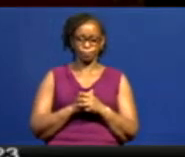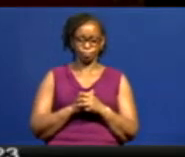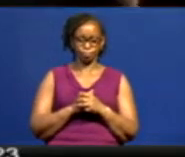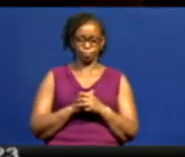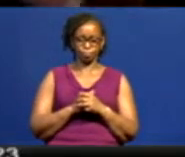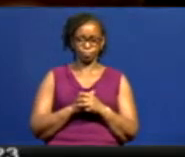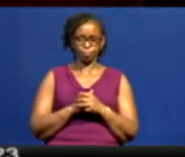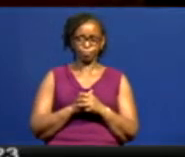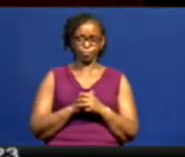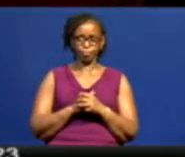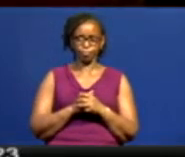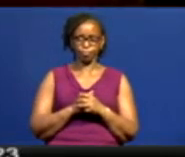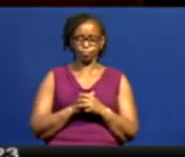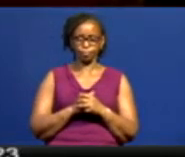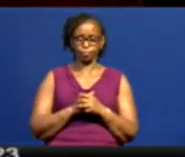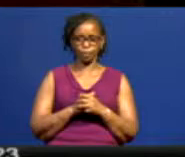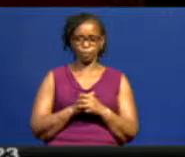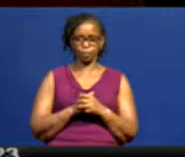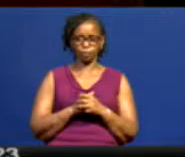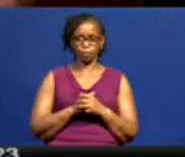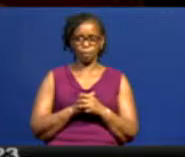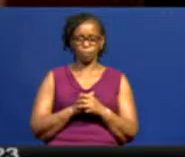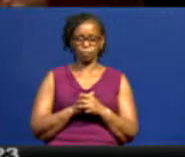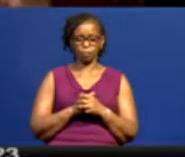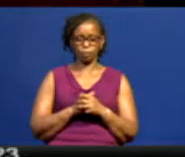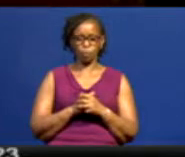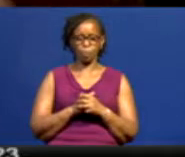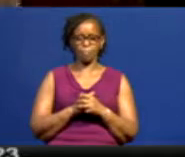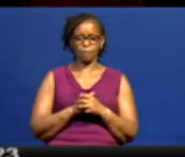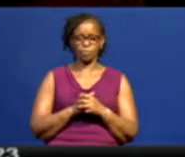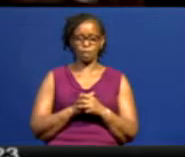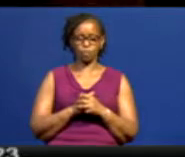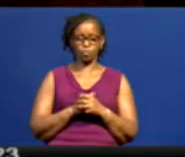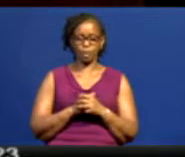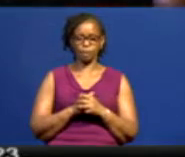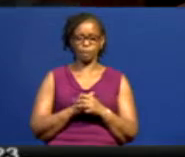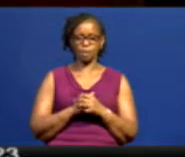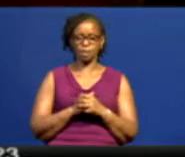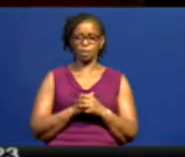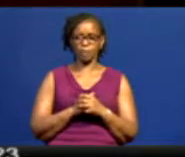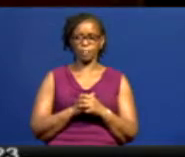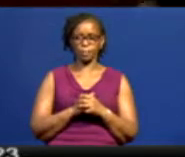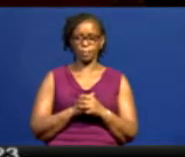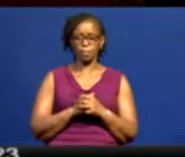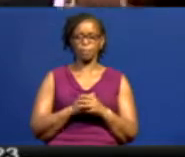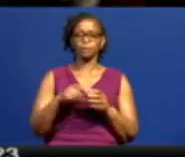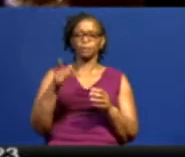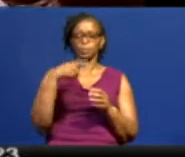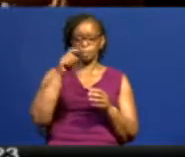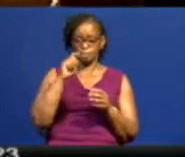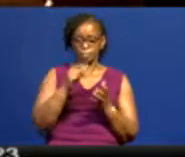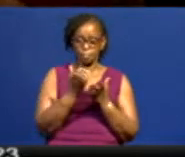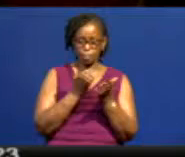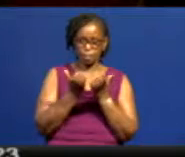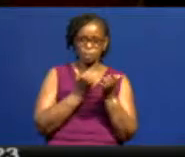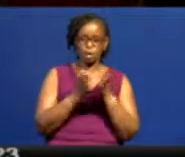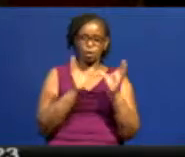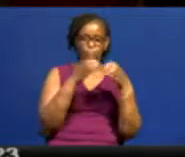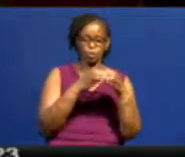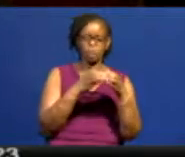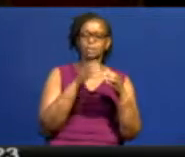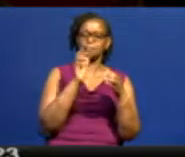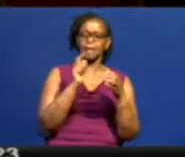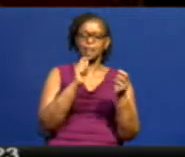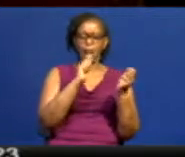those decisions are made, then it also takes some time before the Kenya Revenue Authority updates their system towards now the new tax law.